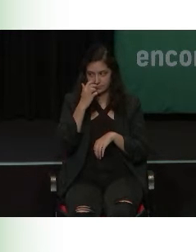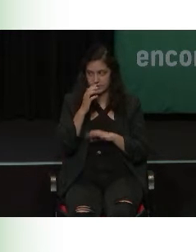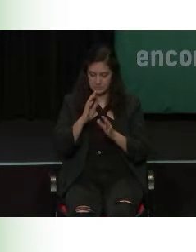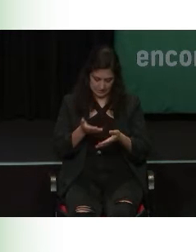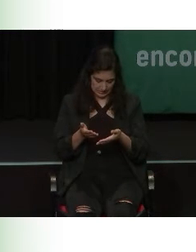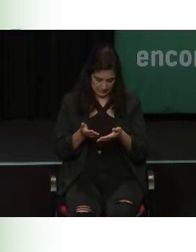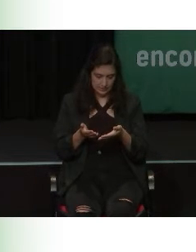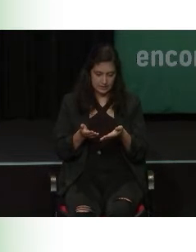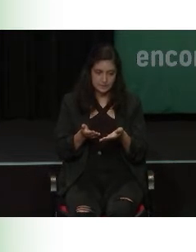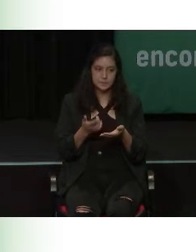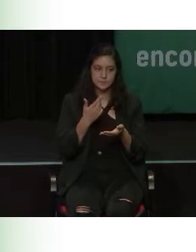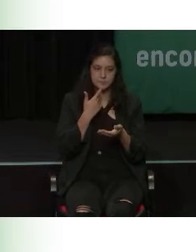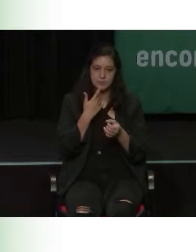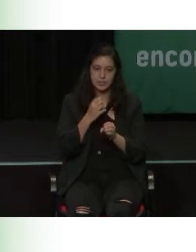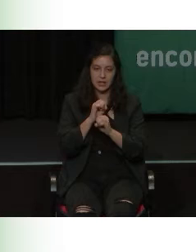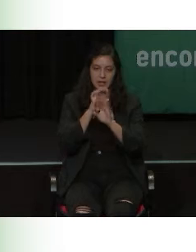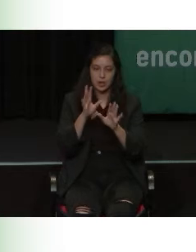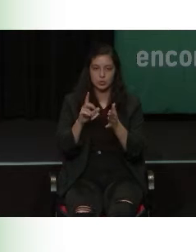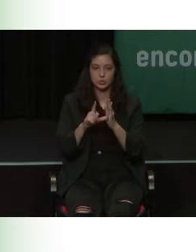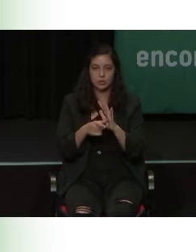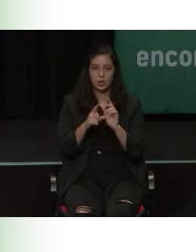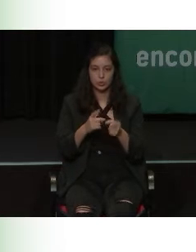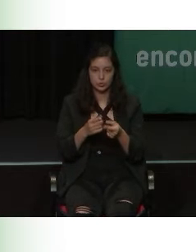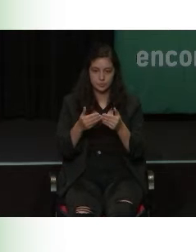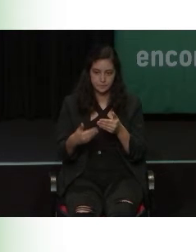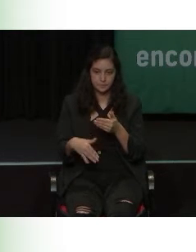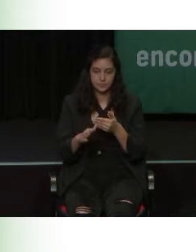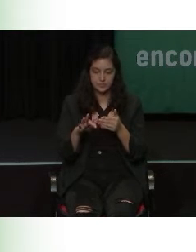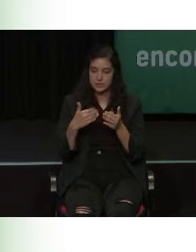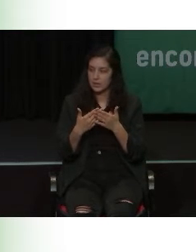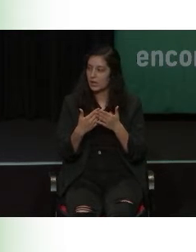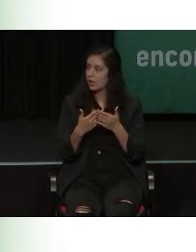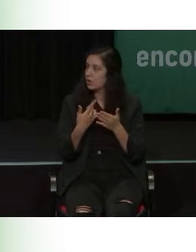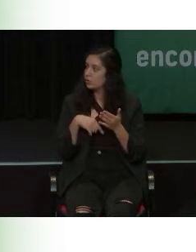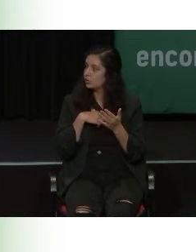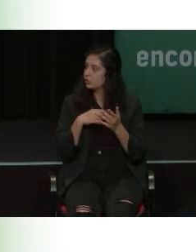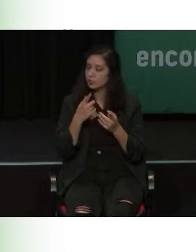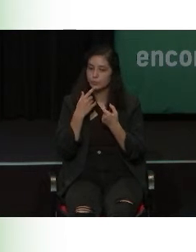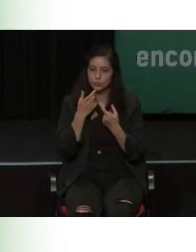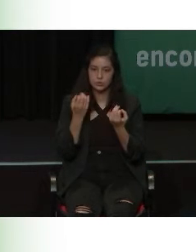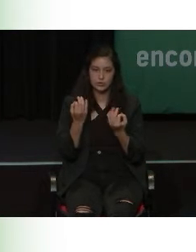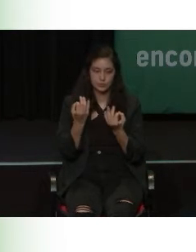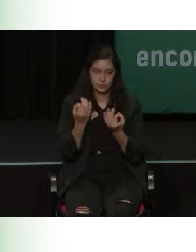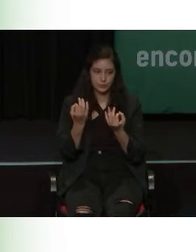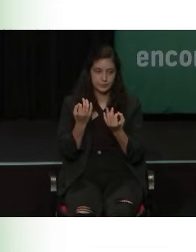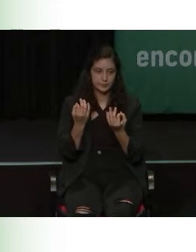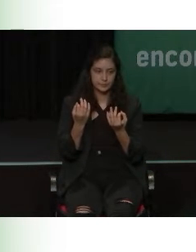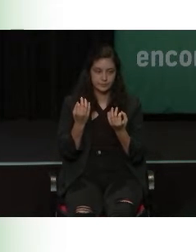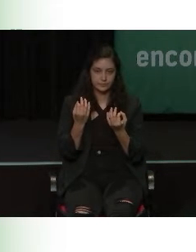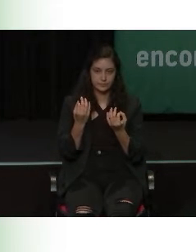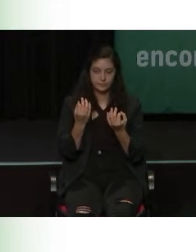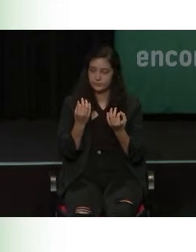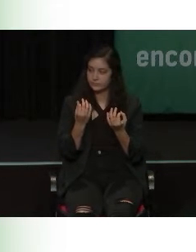heart disease. There is a need to understand that when the project started and we launched these questions,